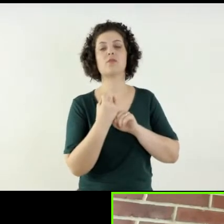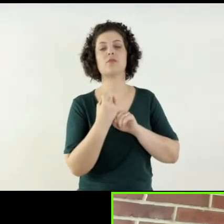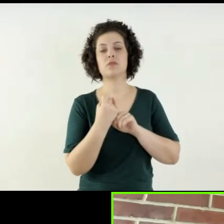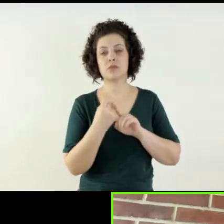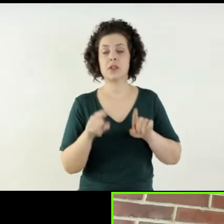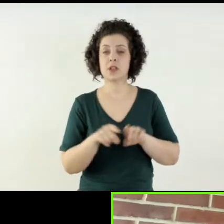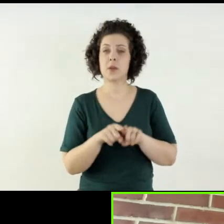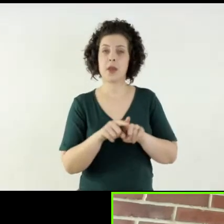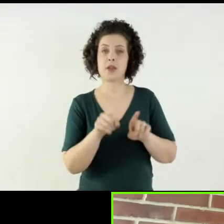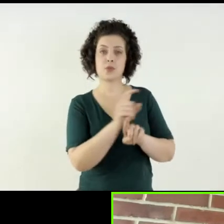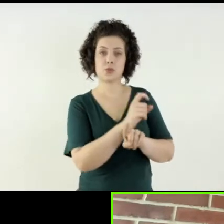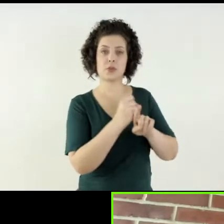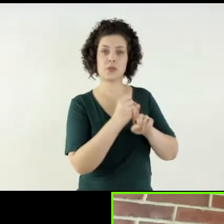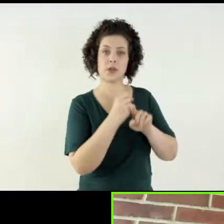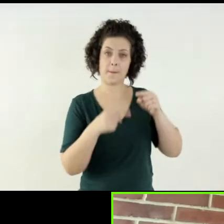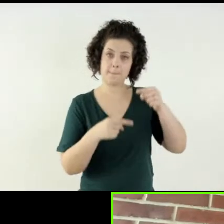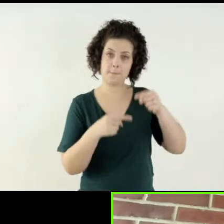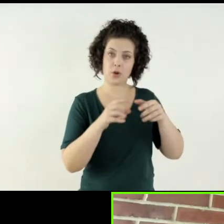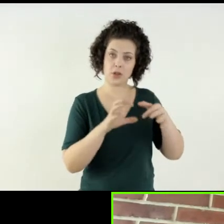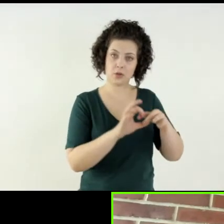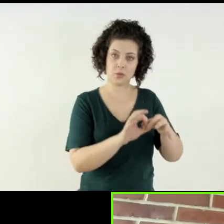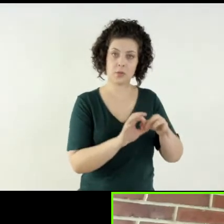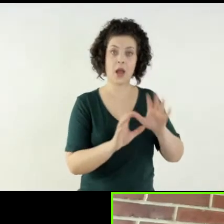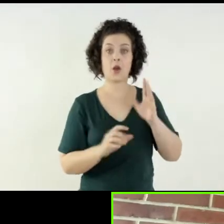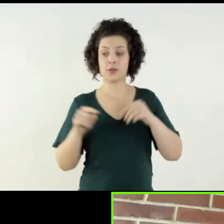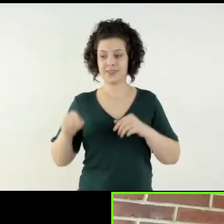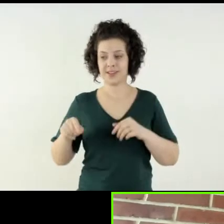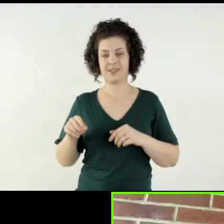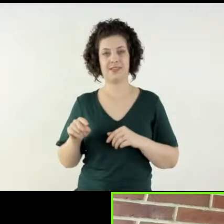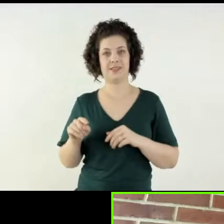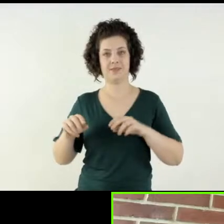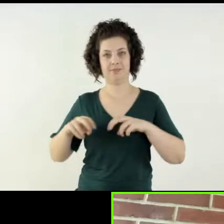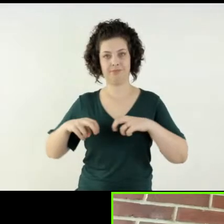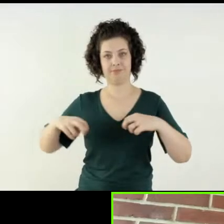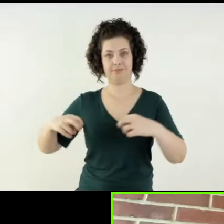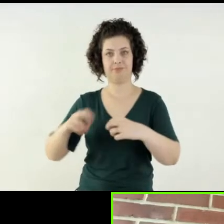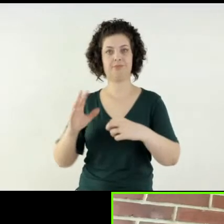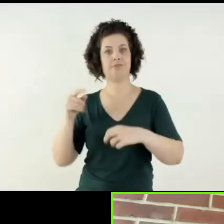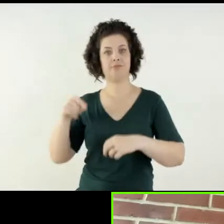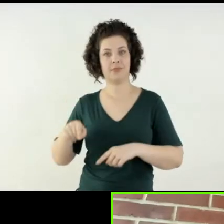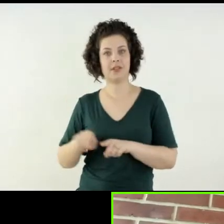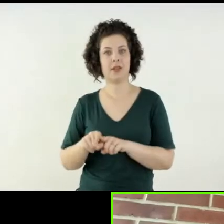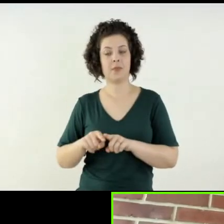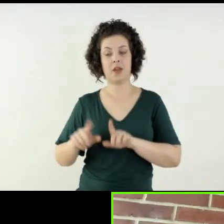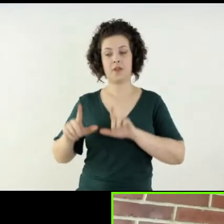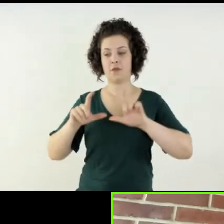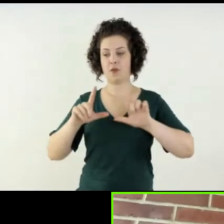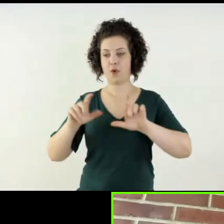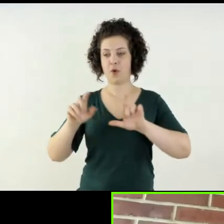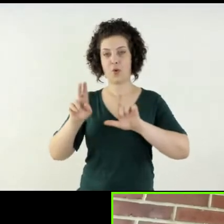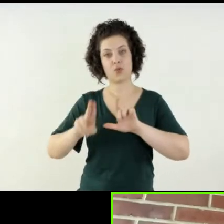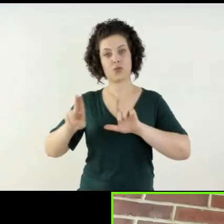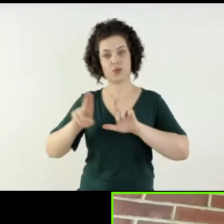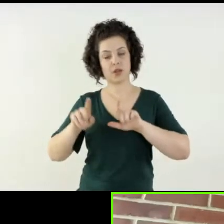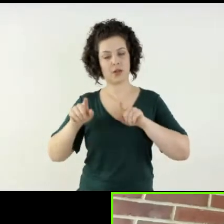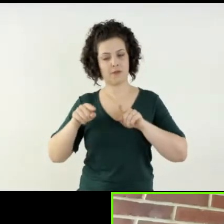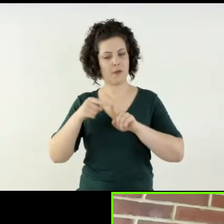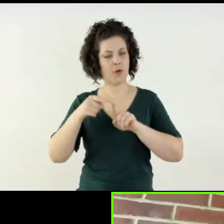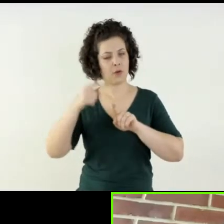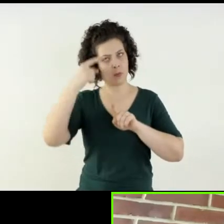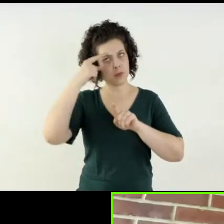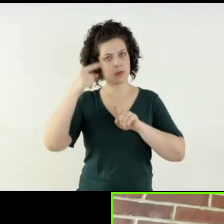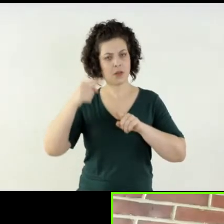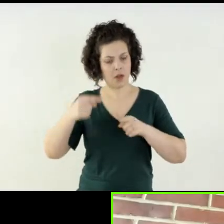what was happening here. And of course, using photography to sort of interrogate, you know, and affirm